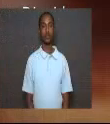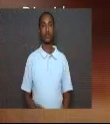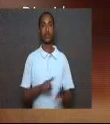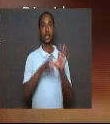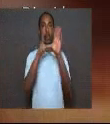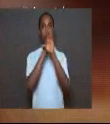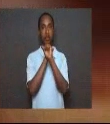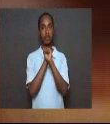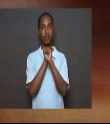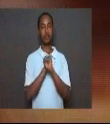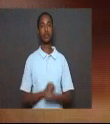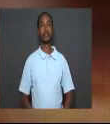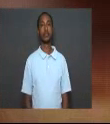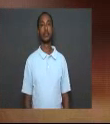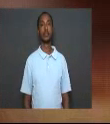Time's up.